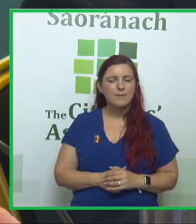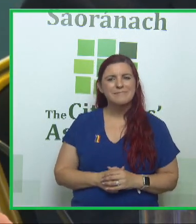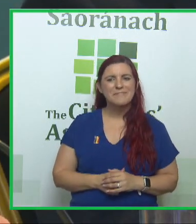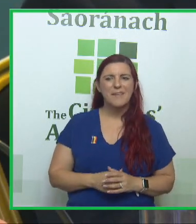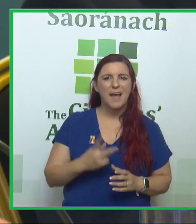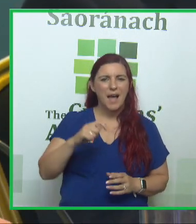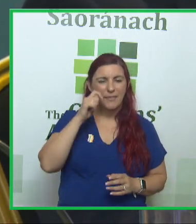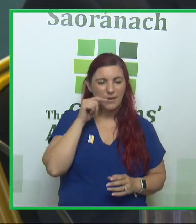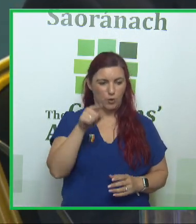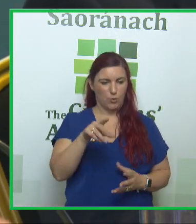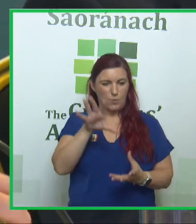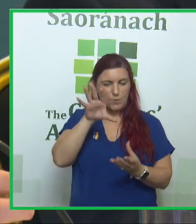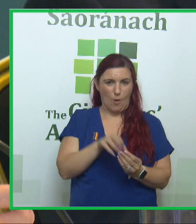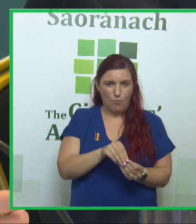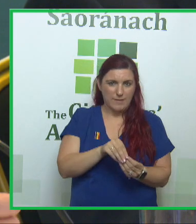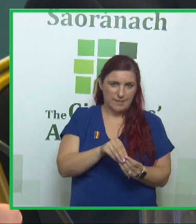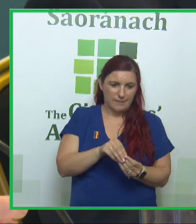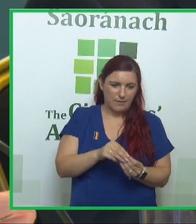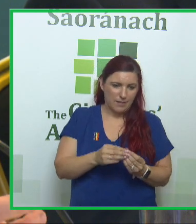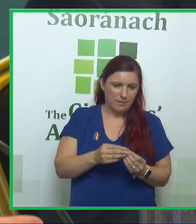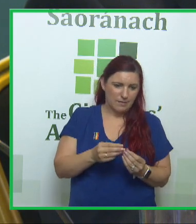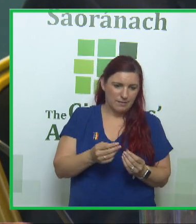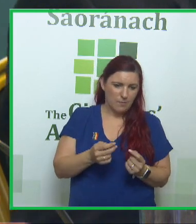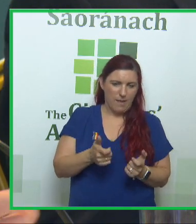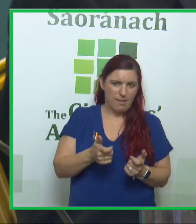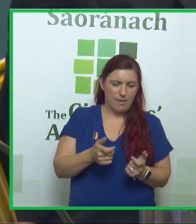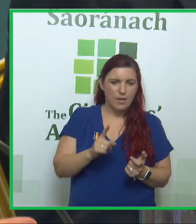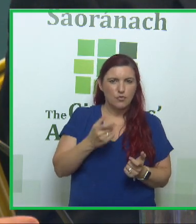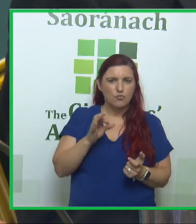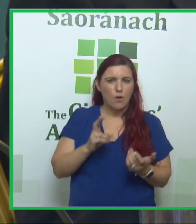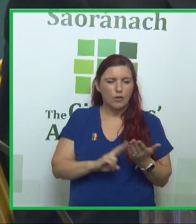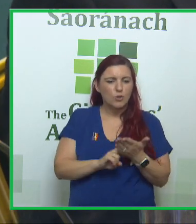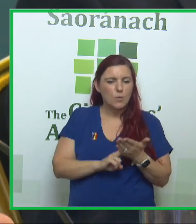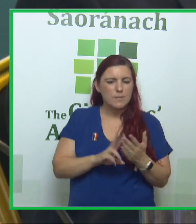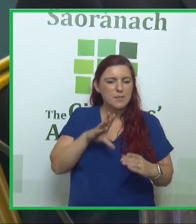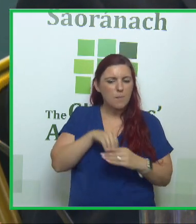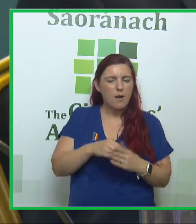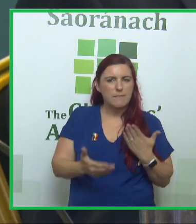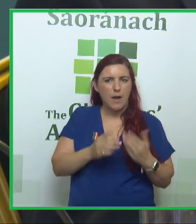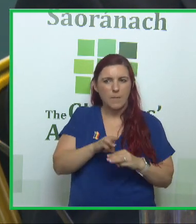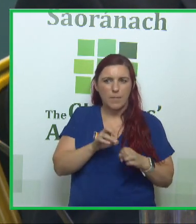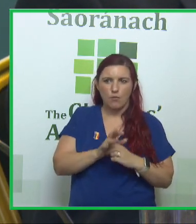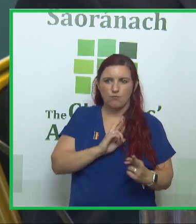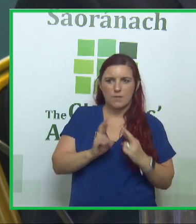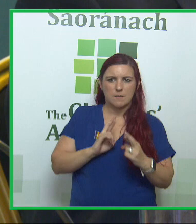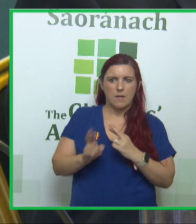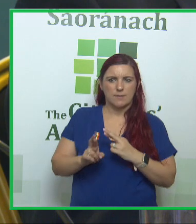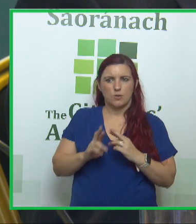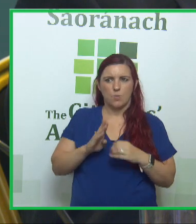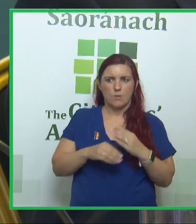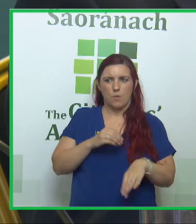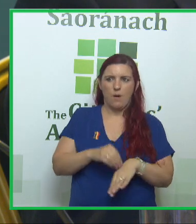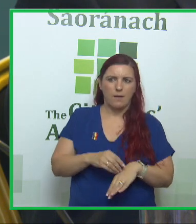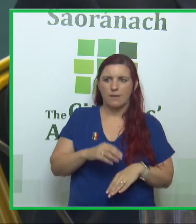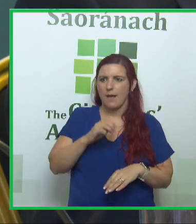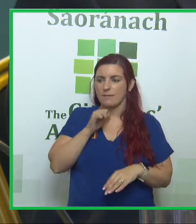you summarised Ireland nicely there. And drug use is part of how people are responding. It's not surprising that